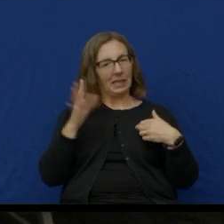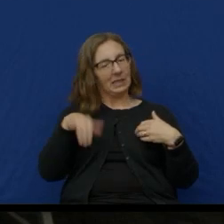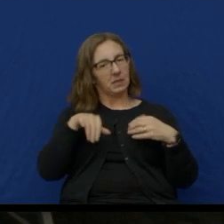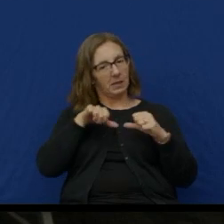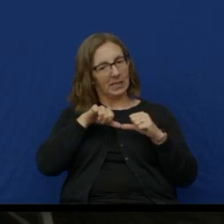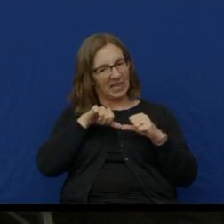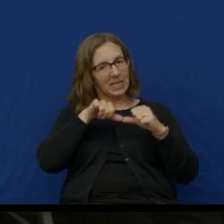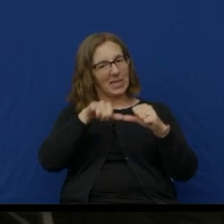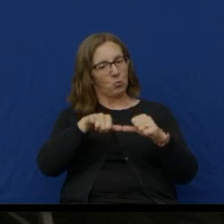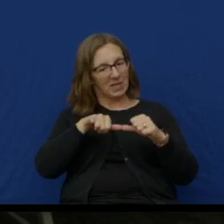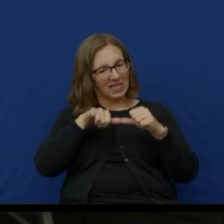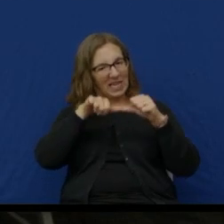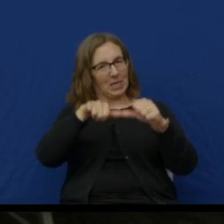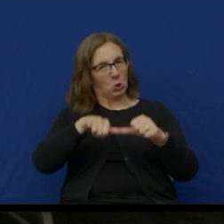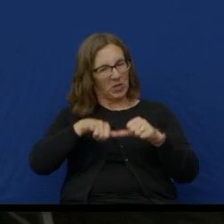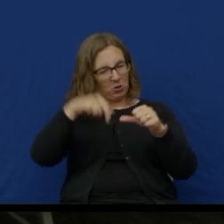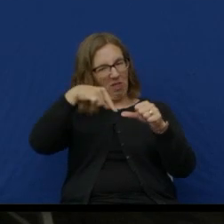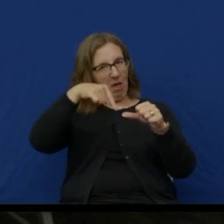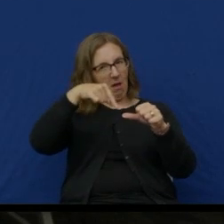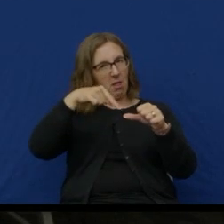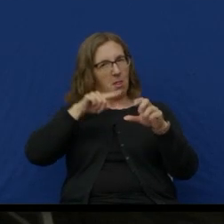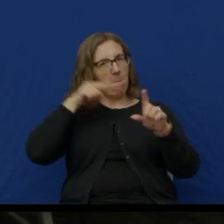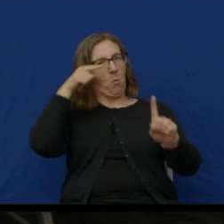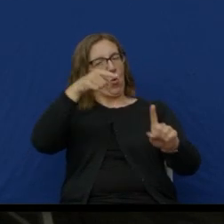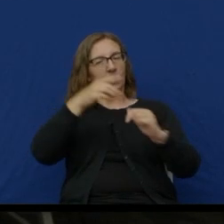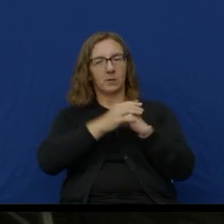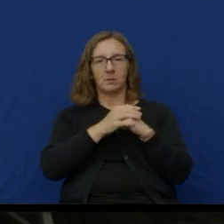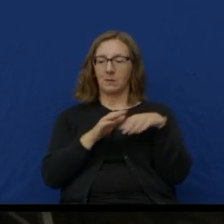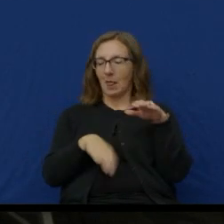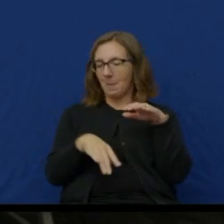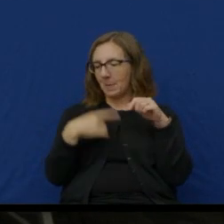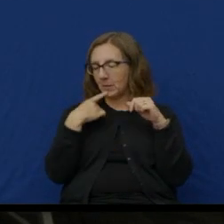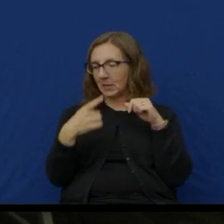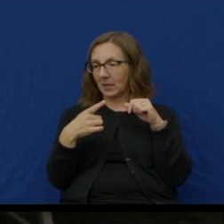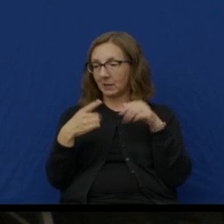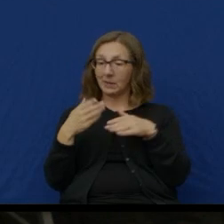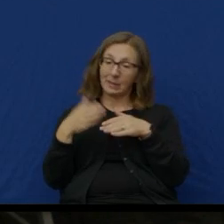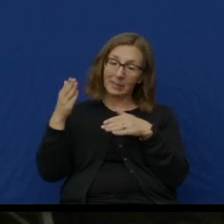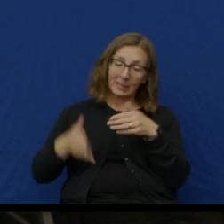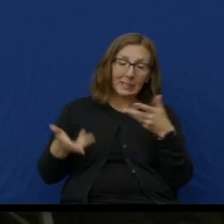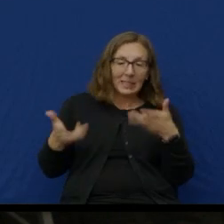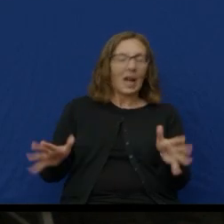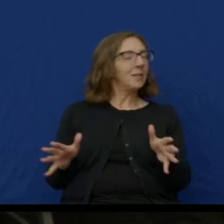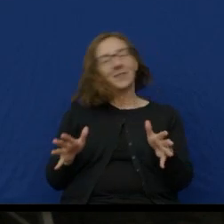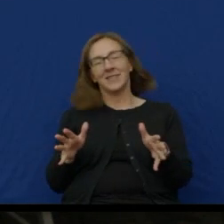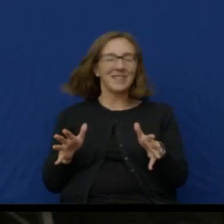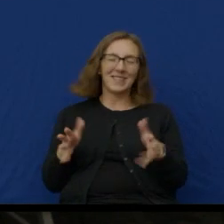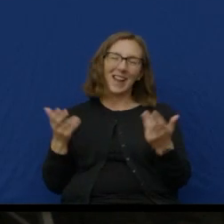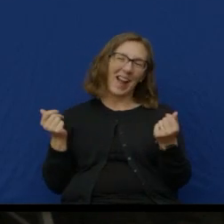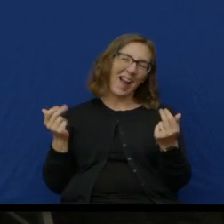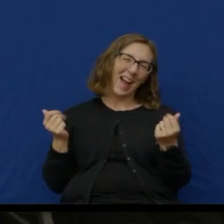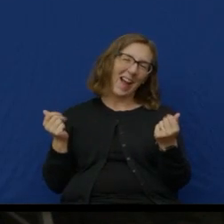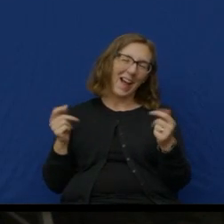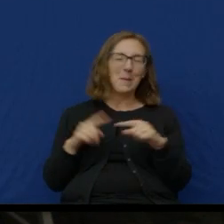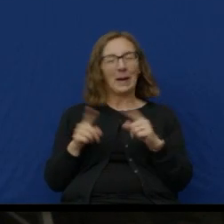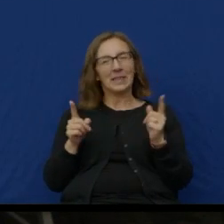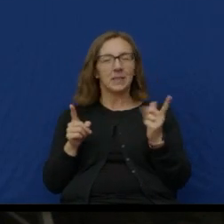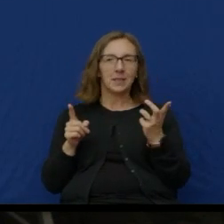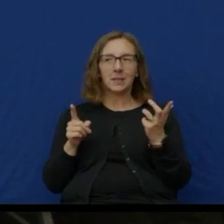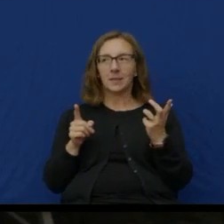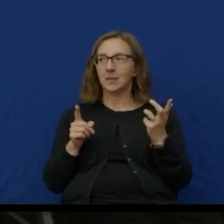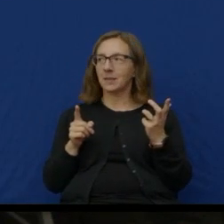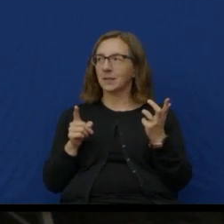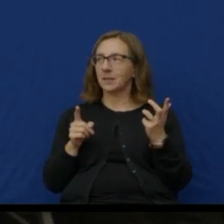I think at the bottom of the air, we need to say something like "done." Put something on there like, you